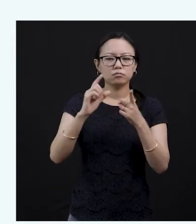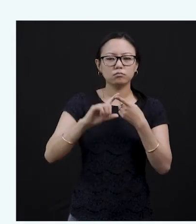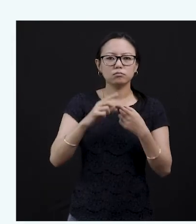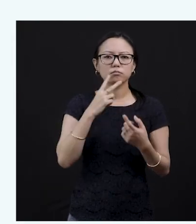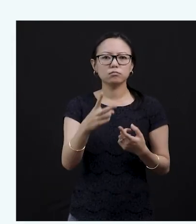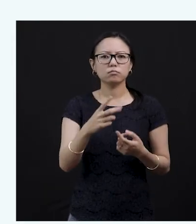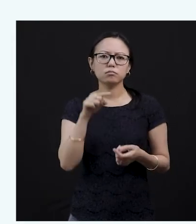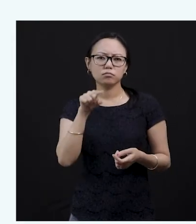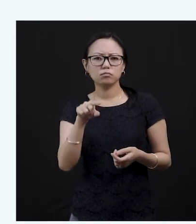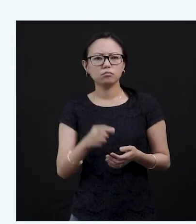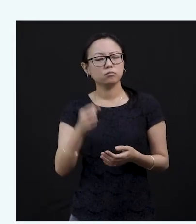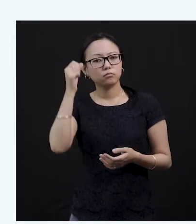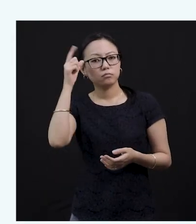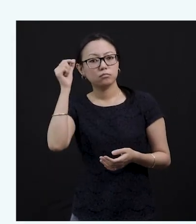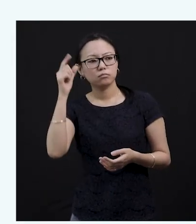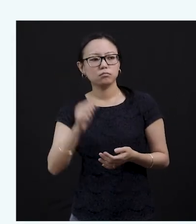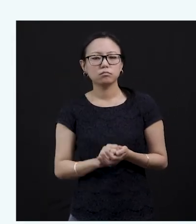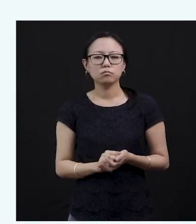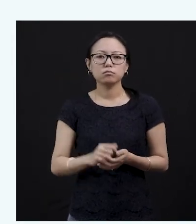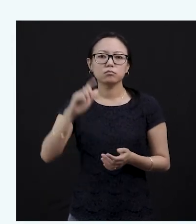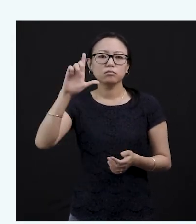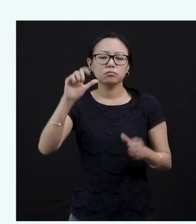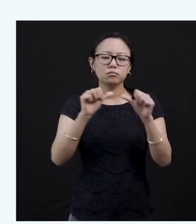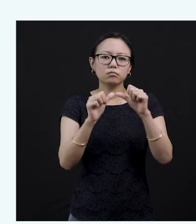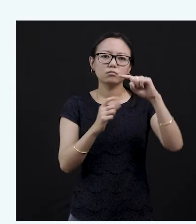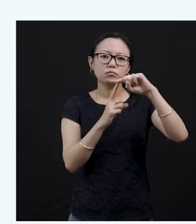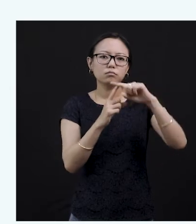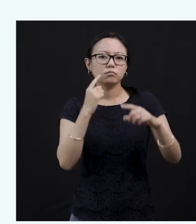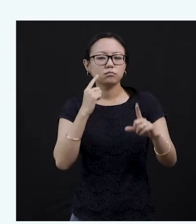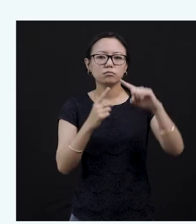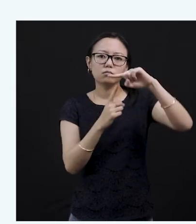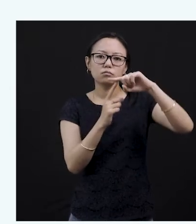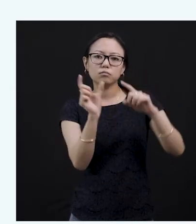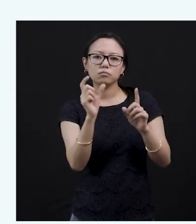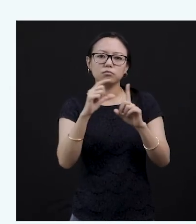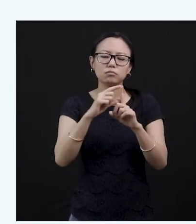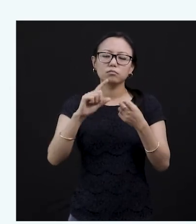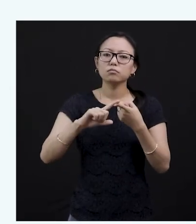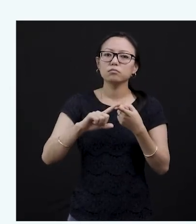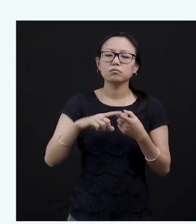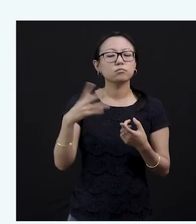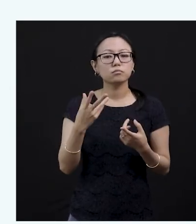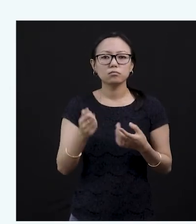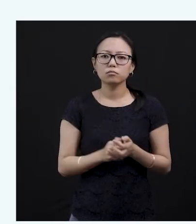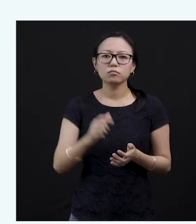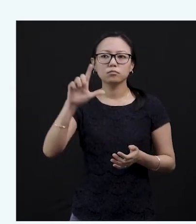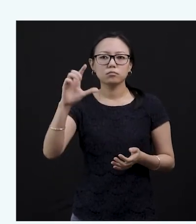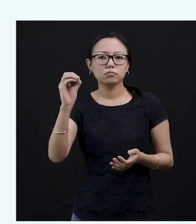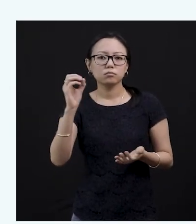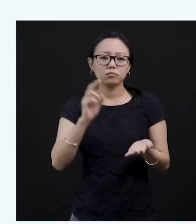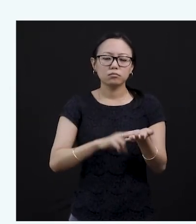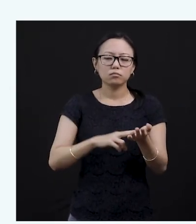understand what is a latitude and what is a longitude. Okay, so the line in the